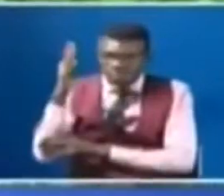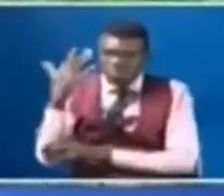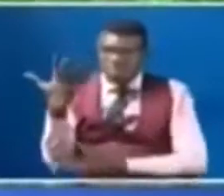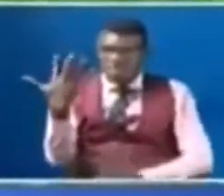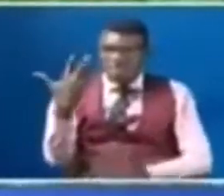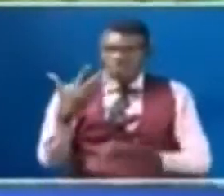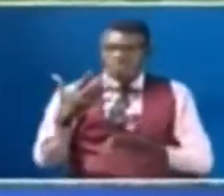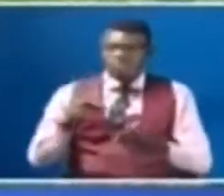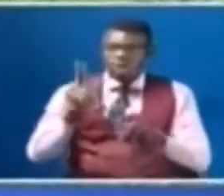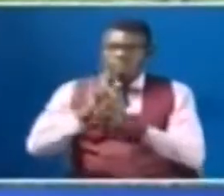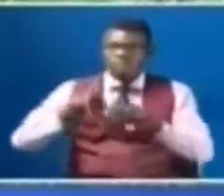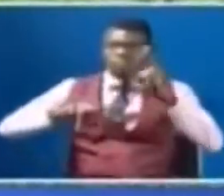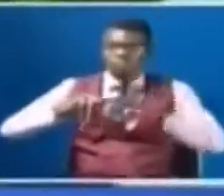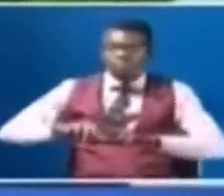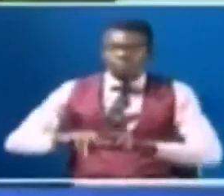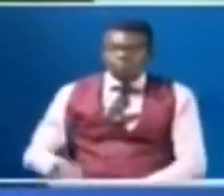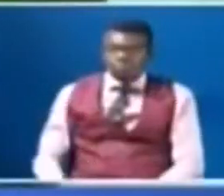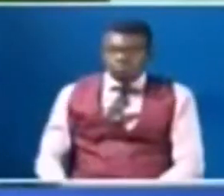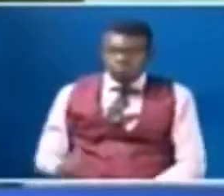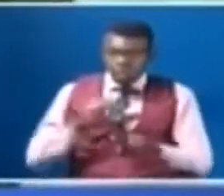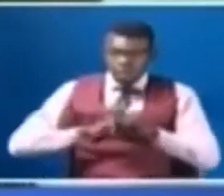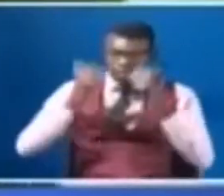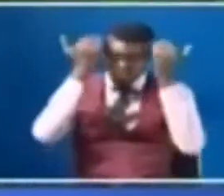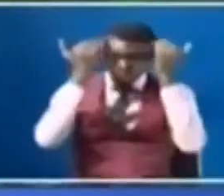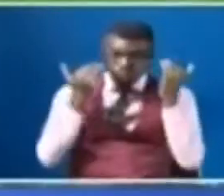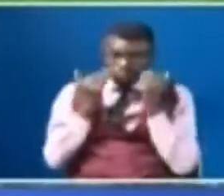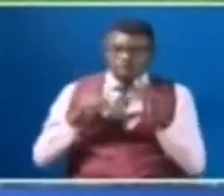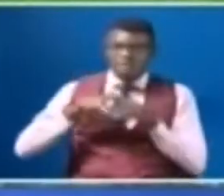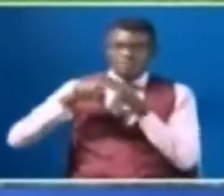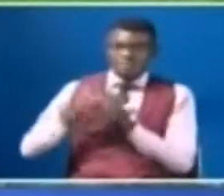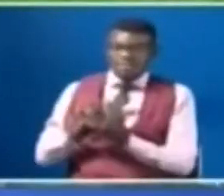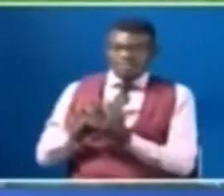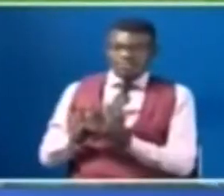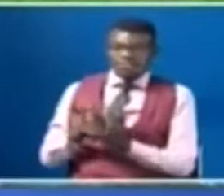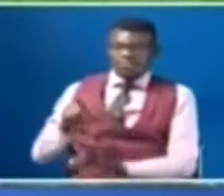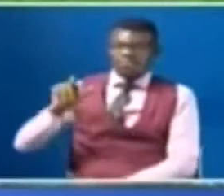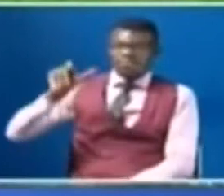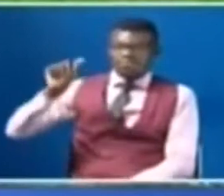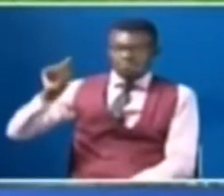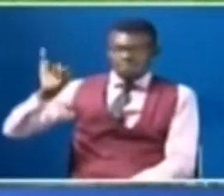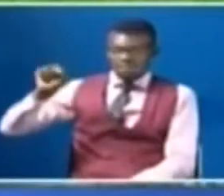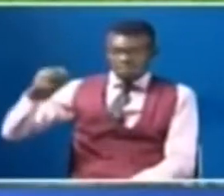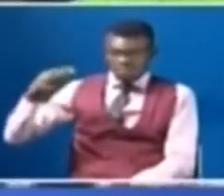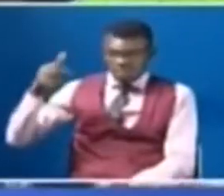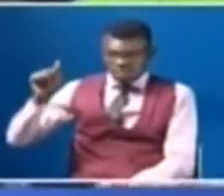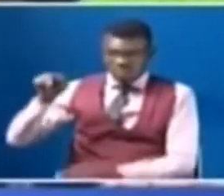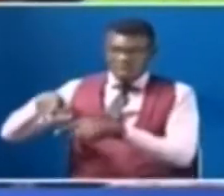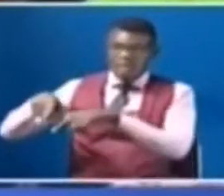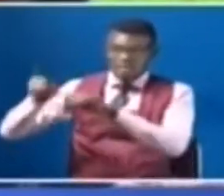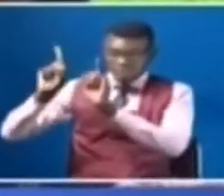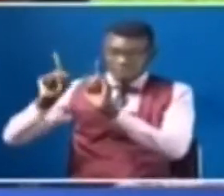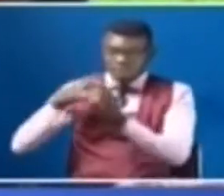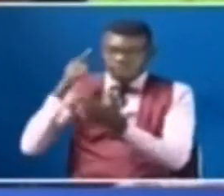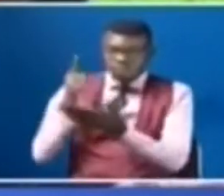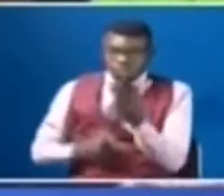its own style of sitting. When the court session is called to order, Asha Jumwa makes a submission. She claims she